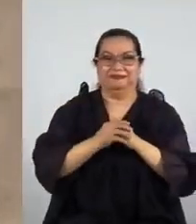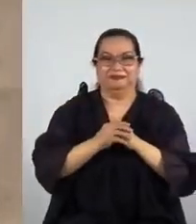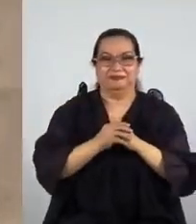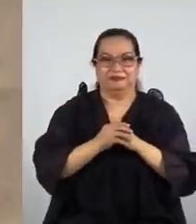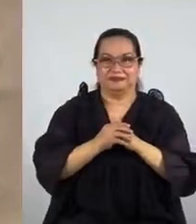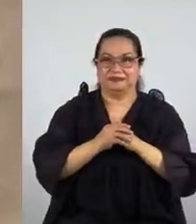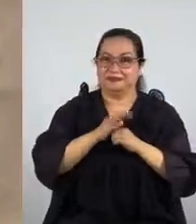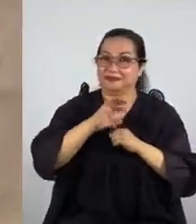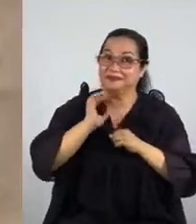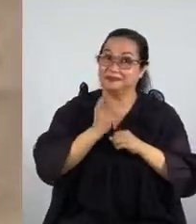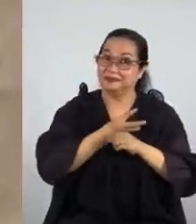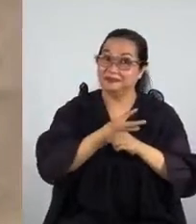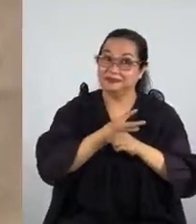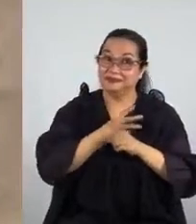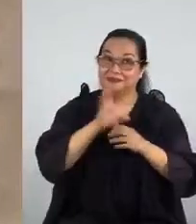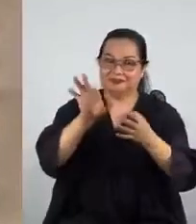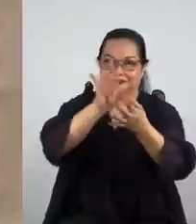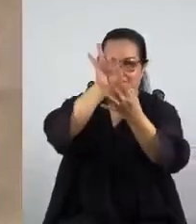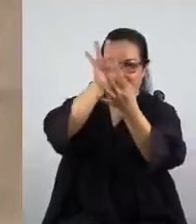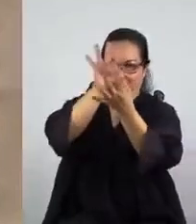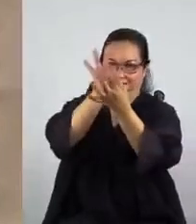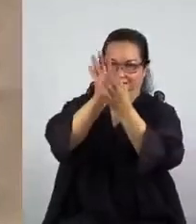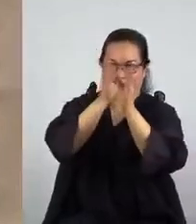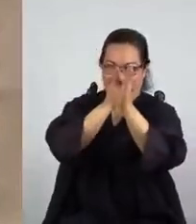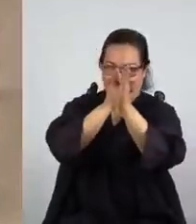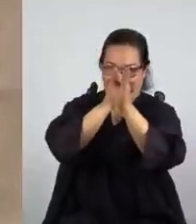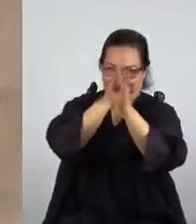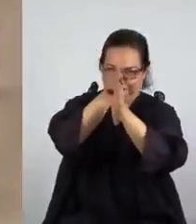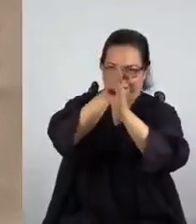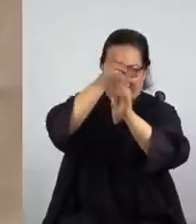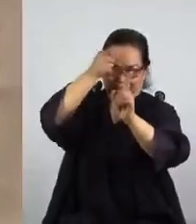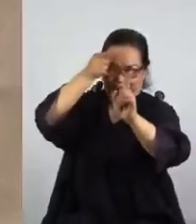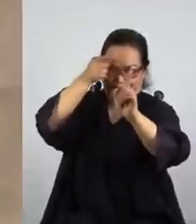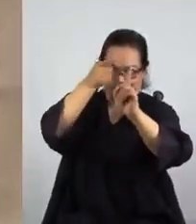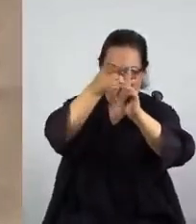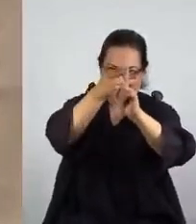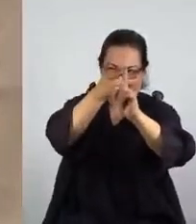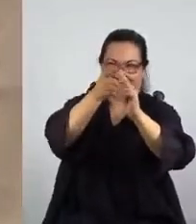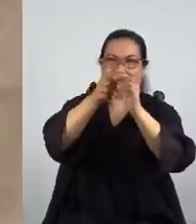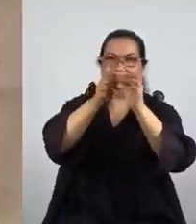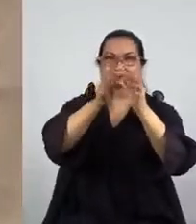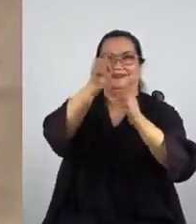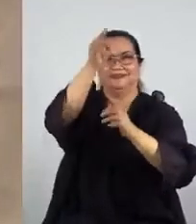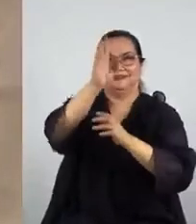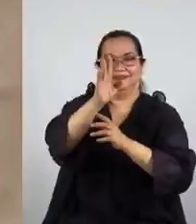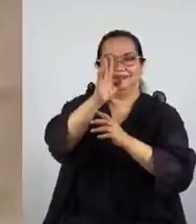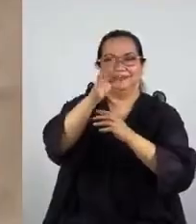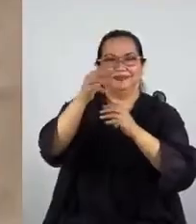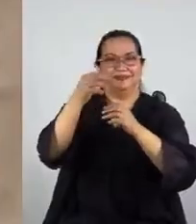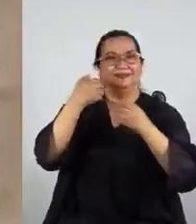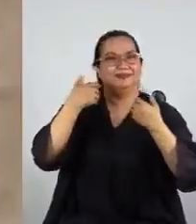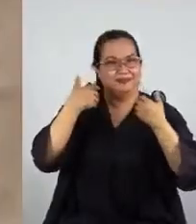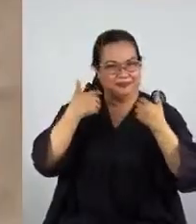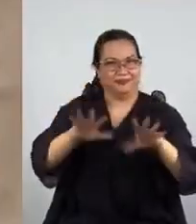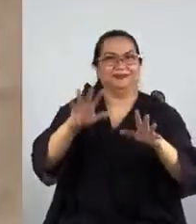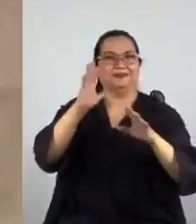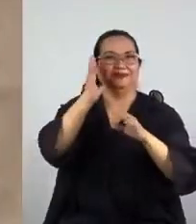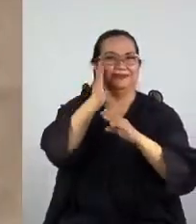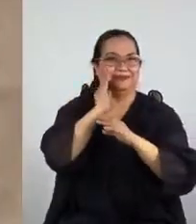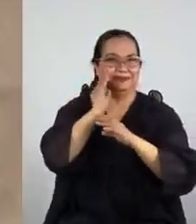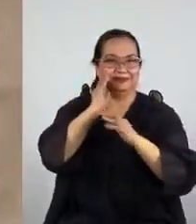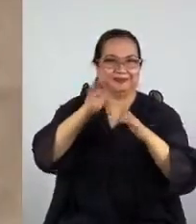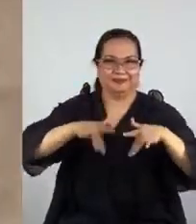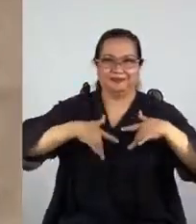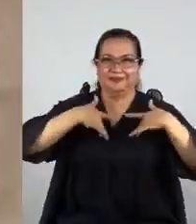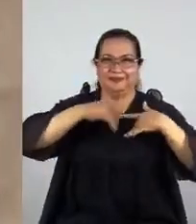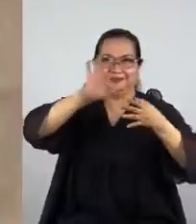We fix our eyes on Jesus, our guiding light, because He is our battle-tested leader who lived a